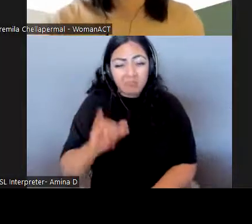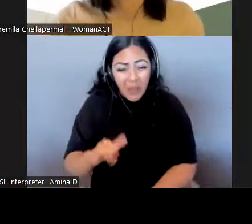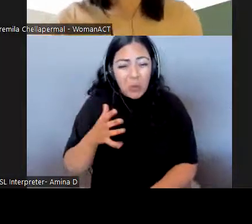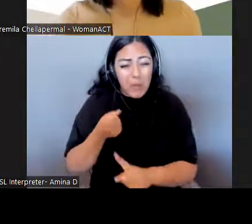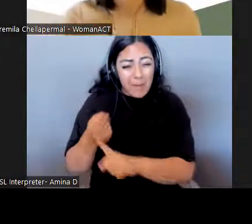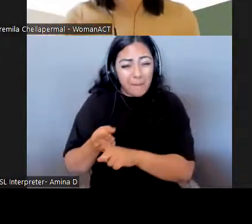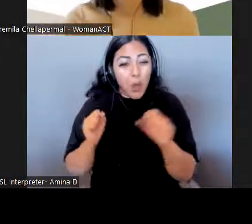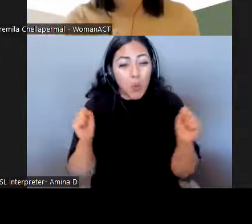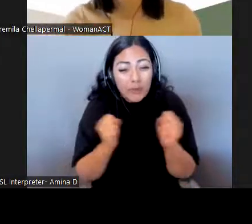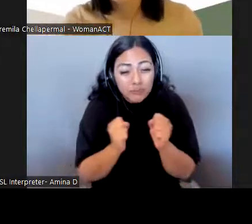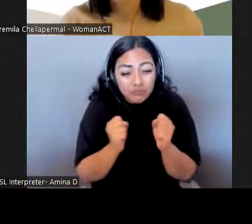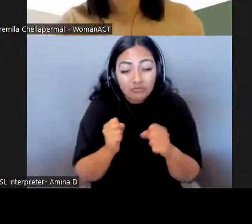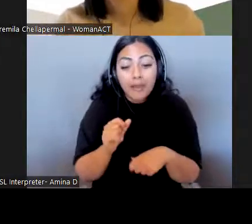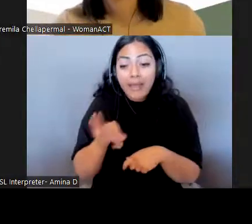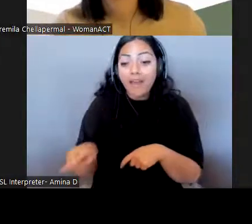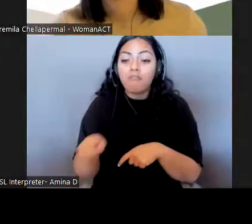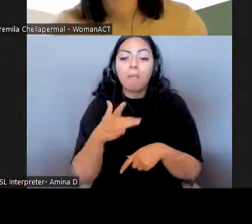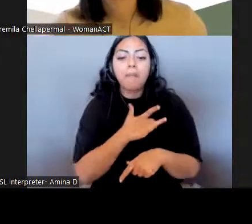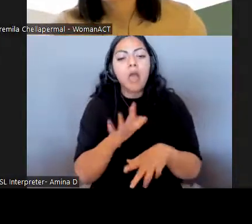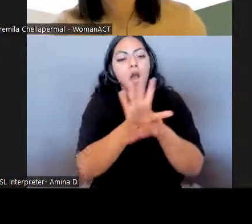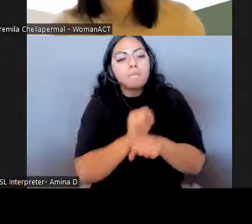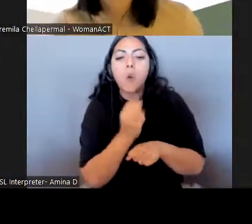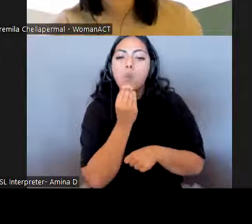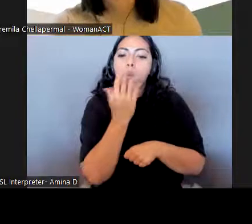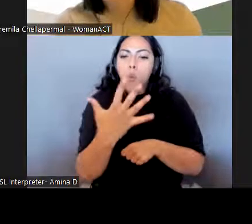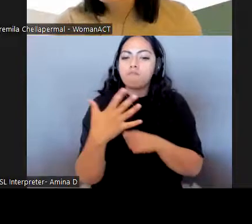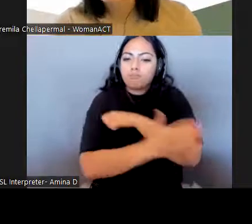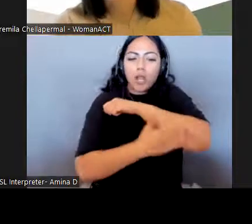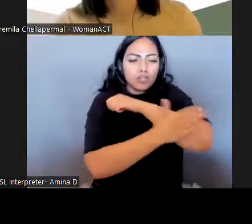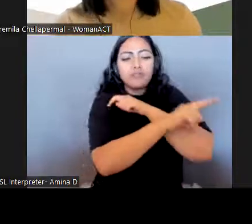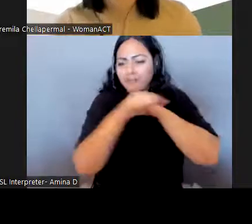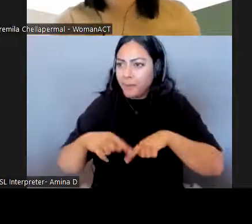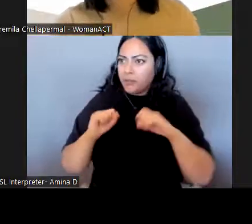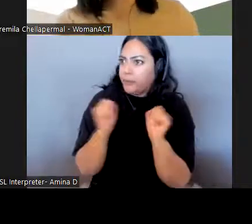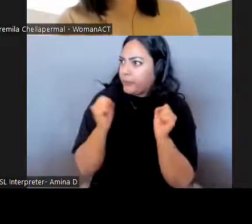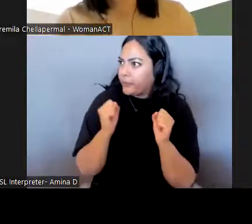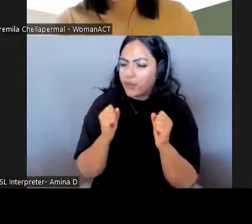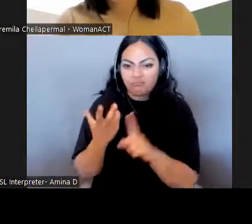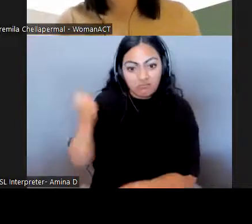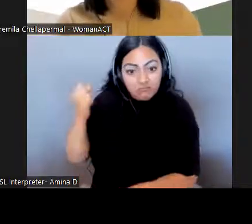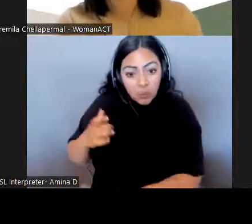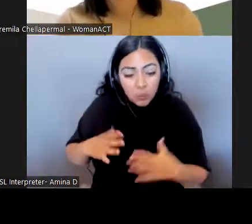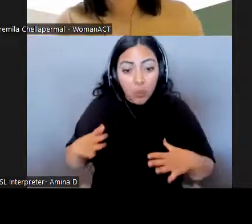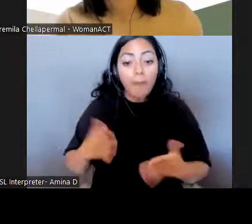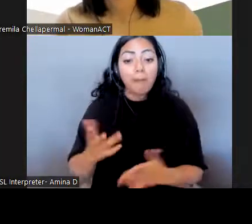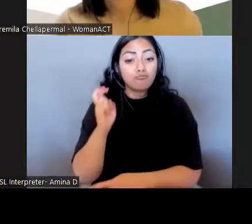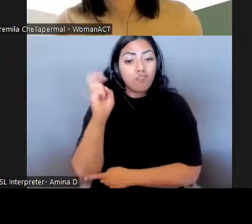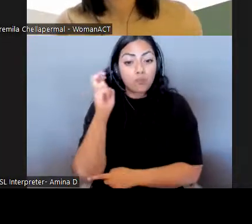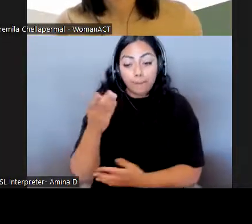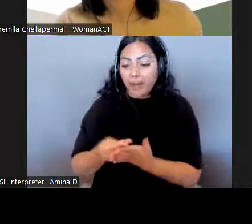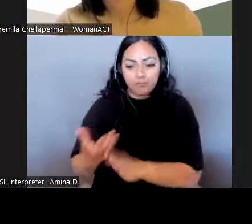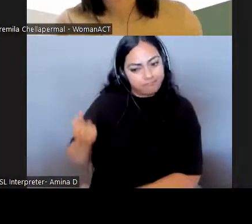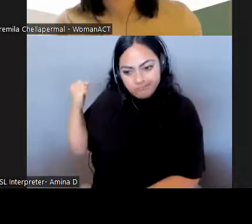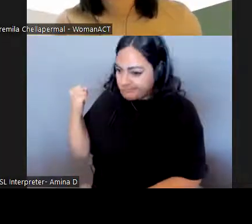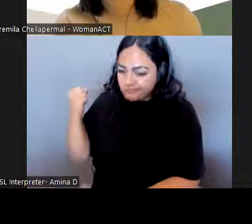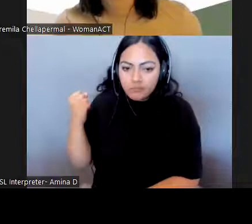if somebody is coming from a warmer country, withholding access to transportation. So that might be not giving them money for transportation, or